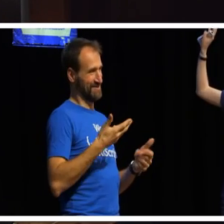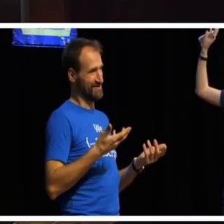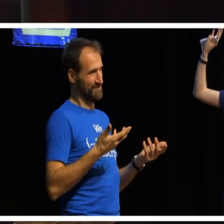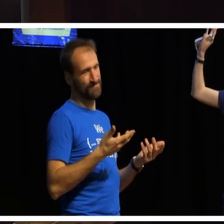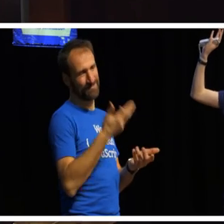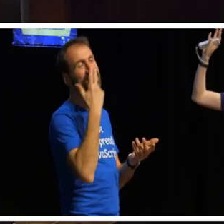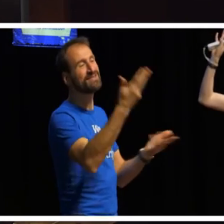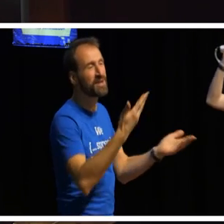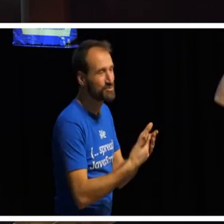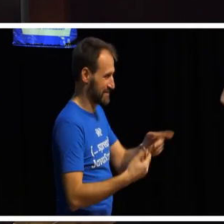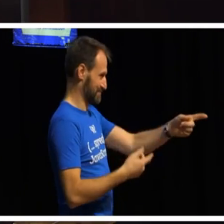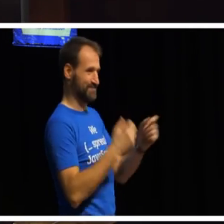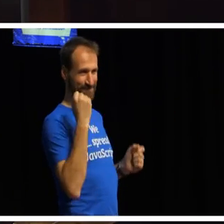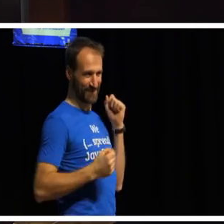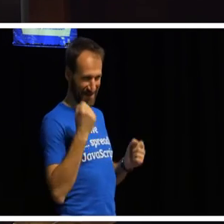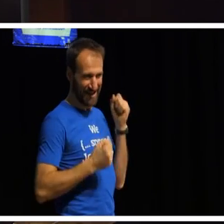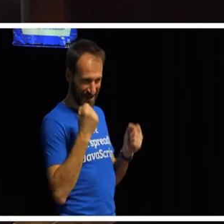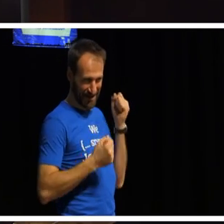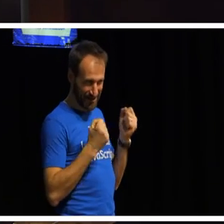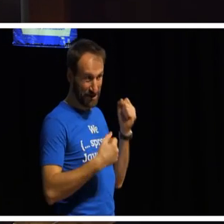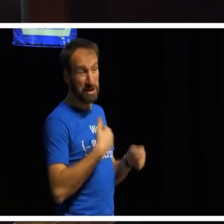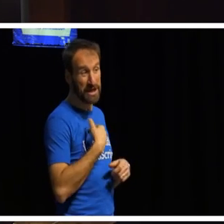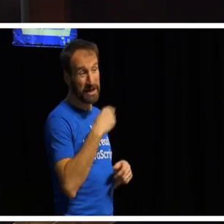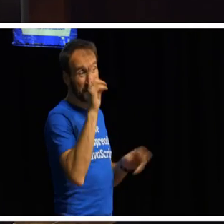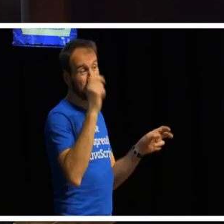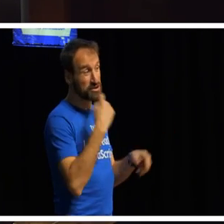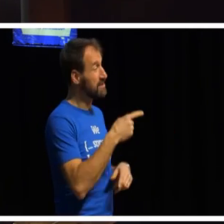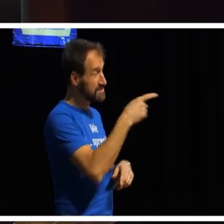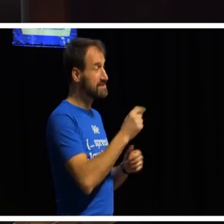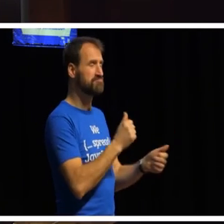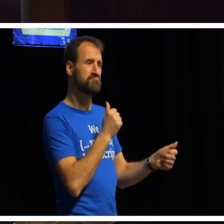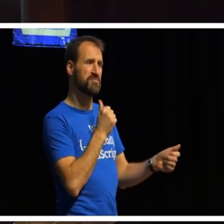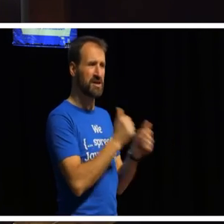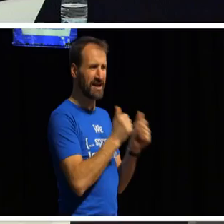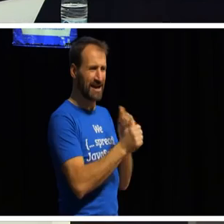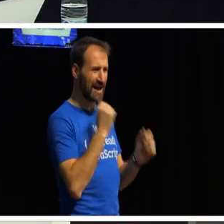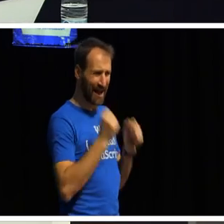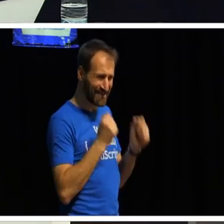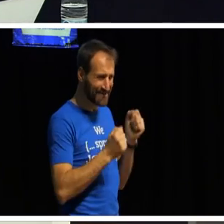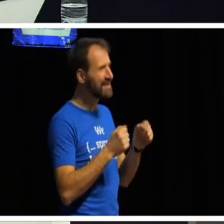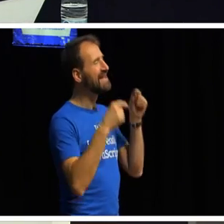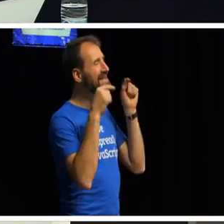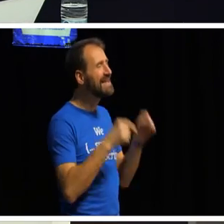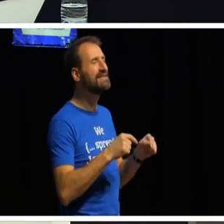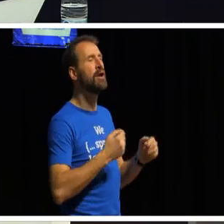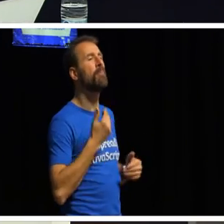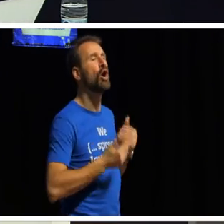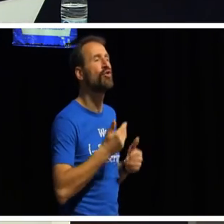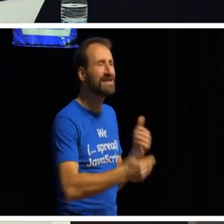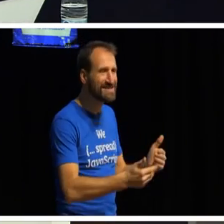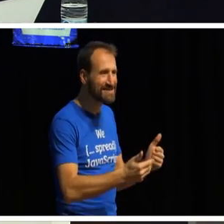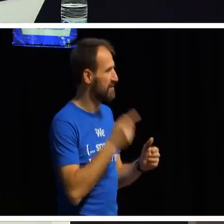race. Here's a race. I would say this is a race that is in progress, because no one has